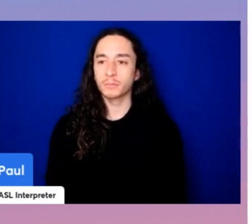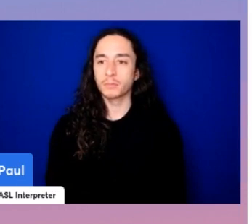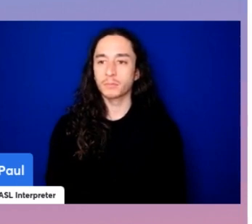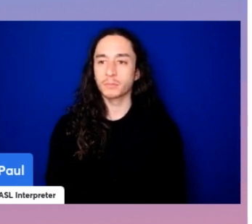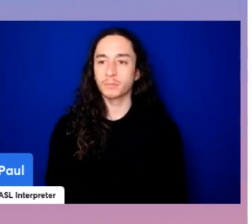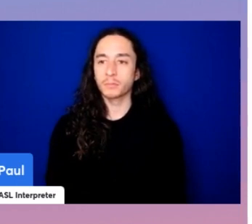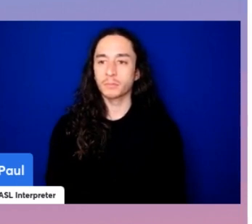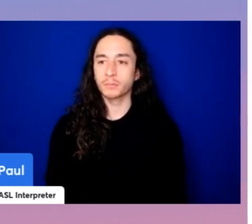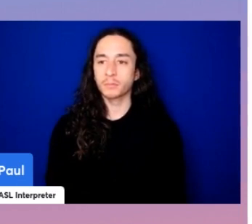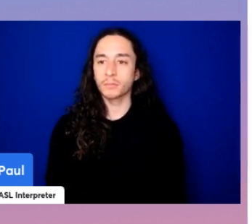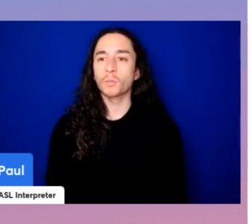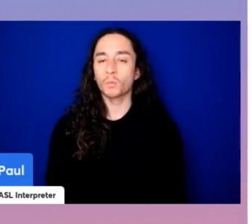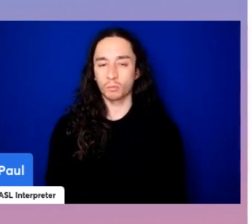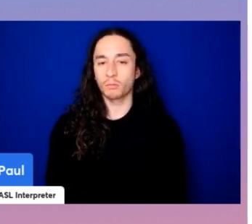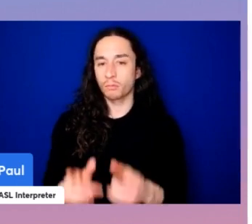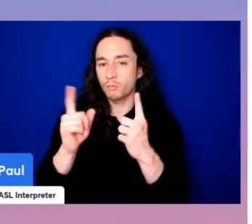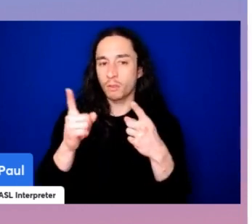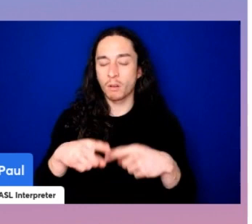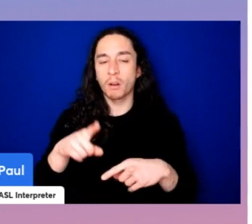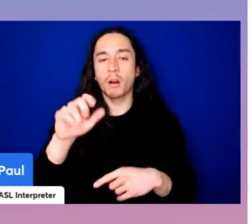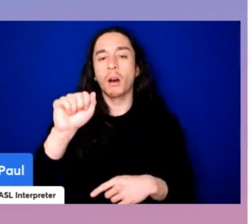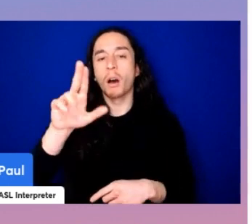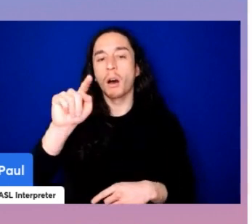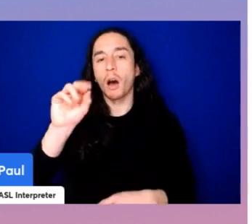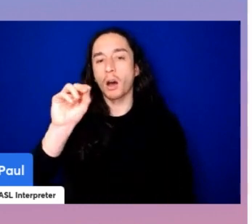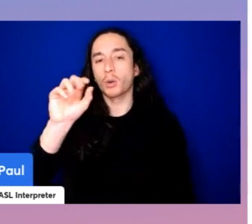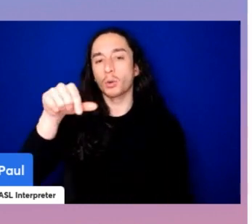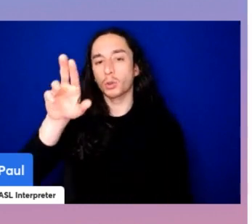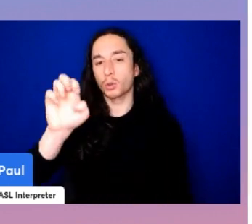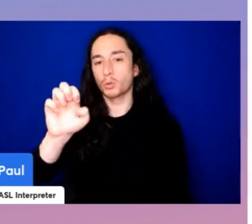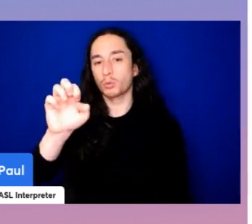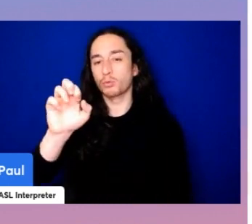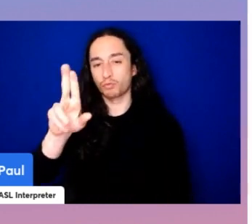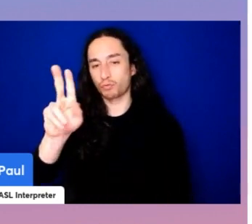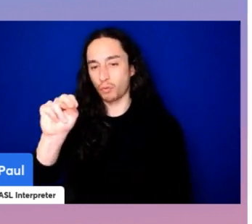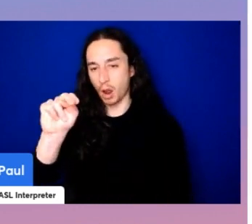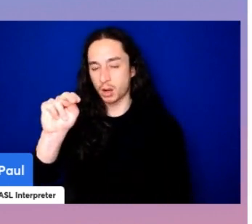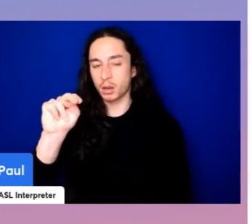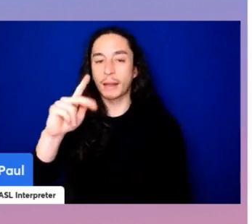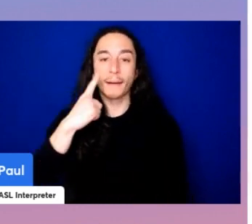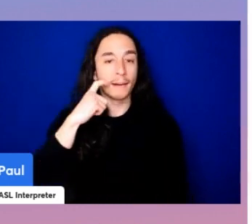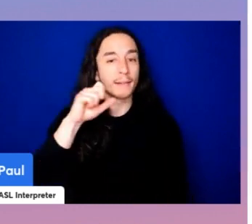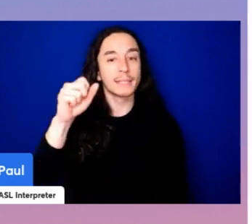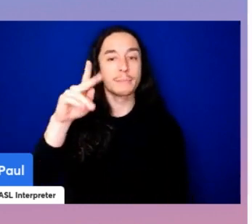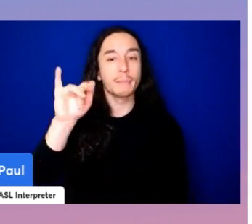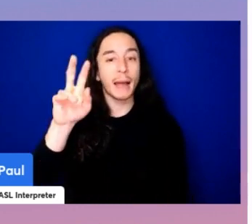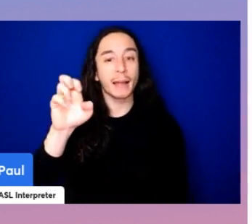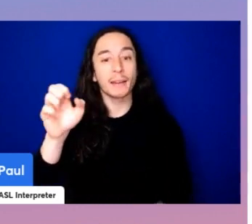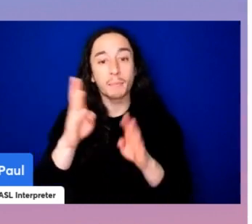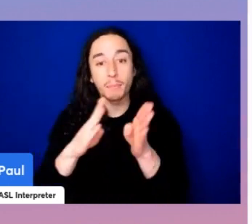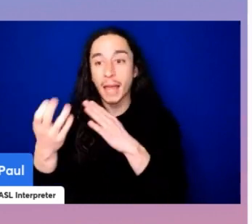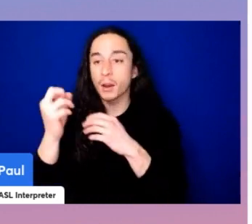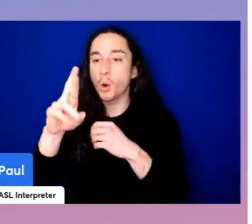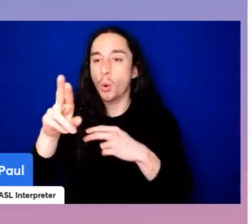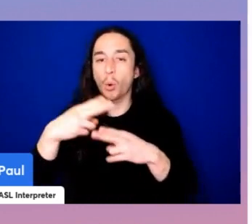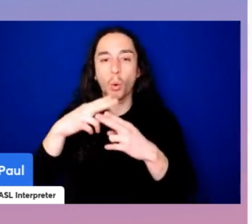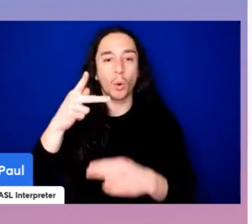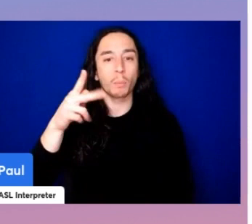Here, you do auto queue runs, do a speculative plan, or provisional